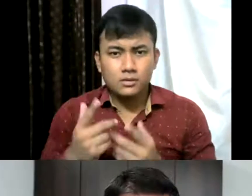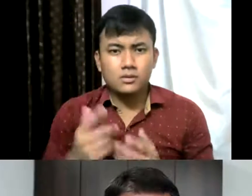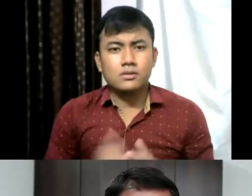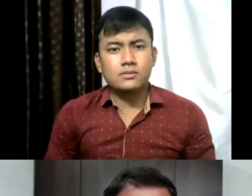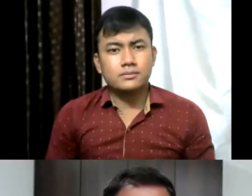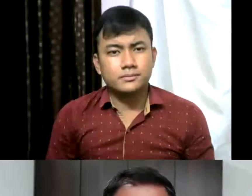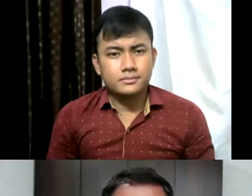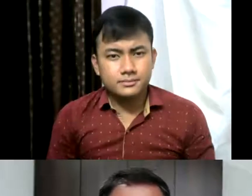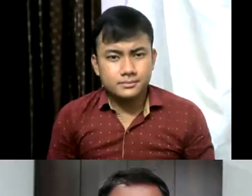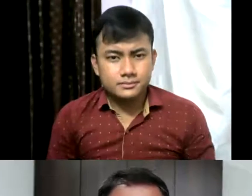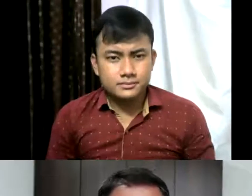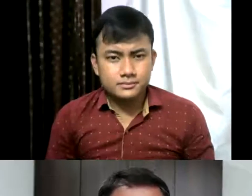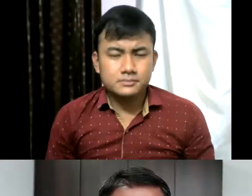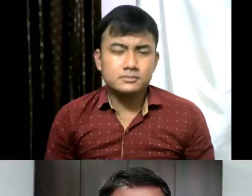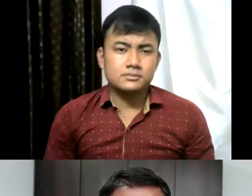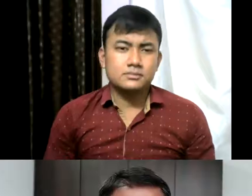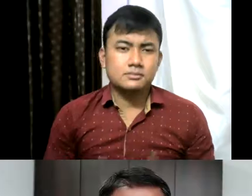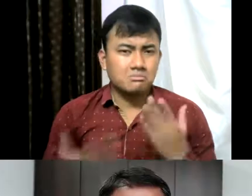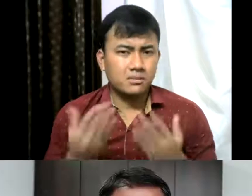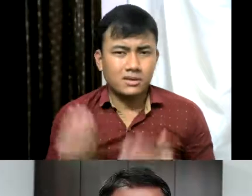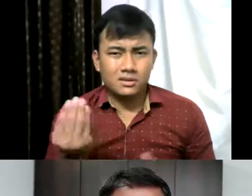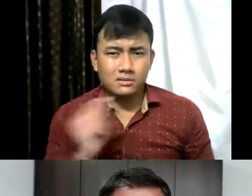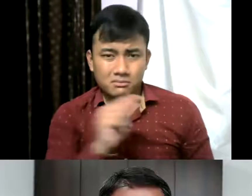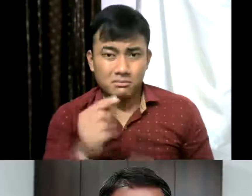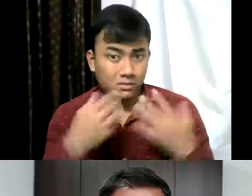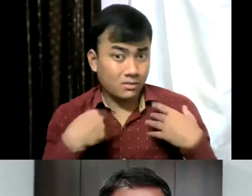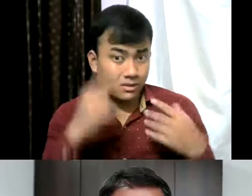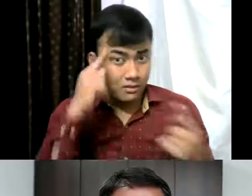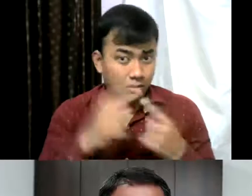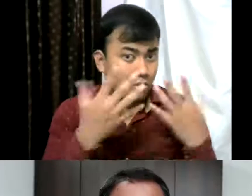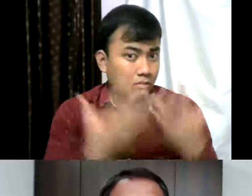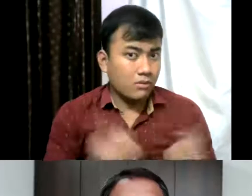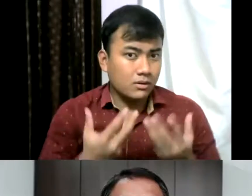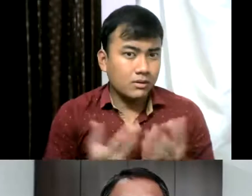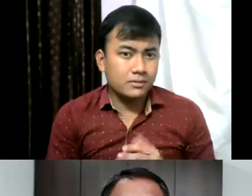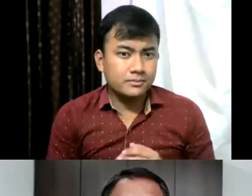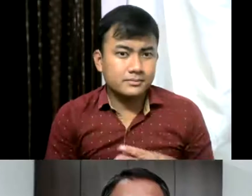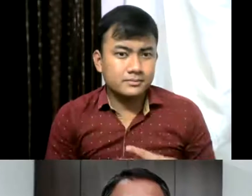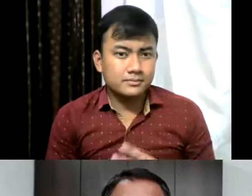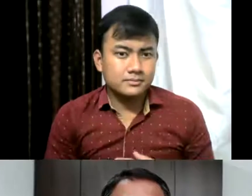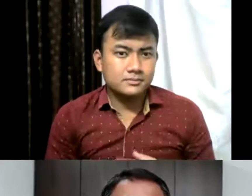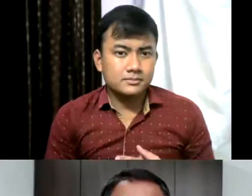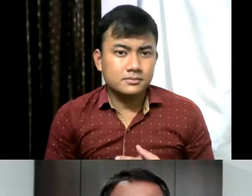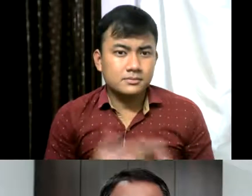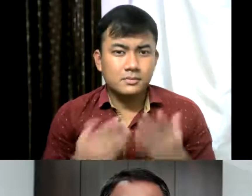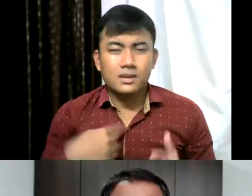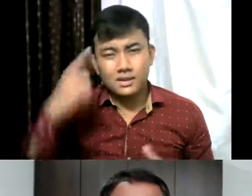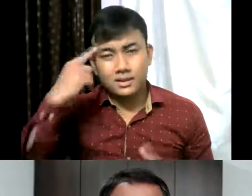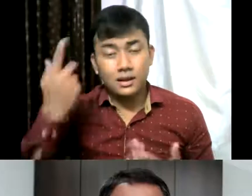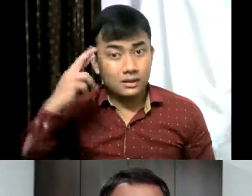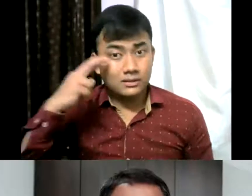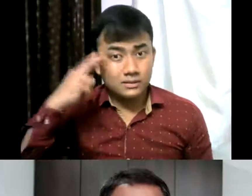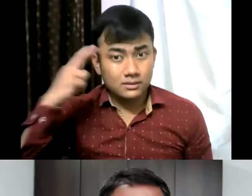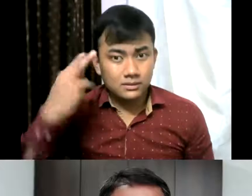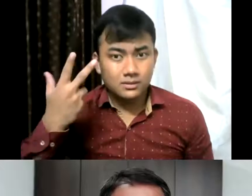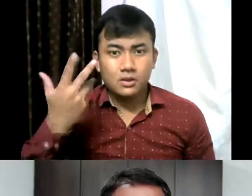Mokhal's work on lesbian suicide, such brilliance. You talk about, think about the ways in which